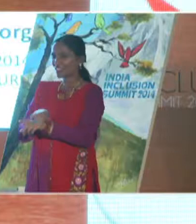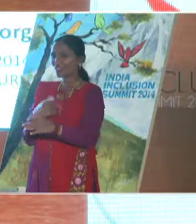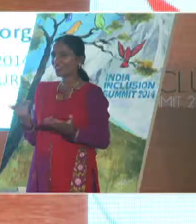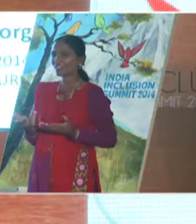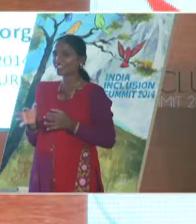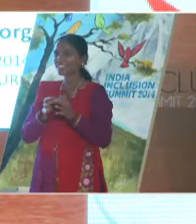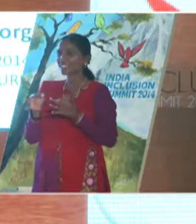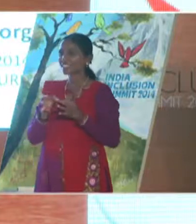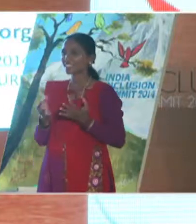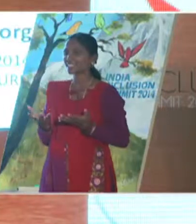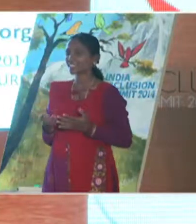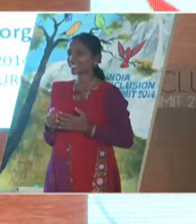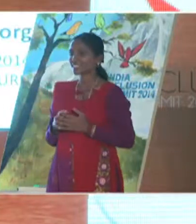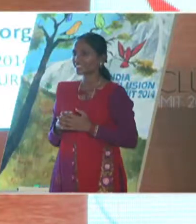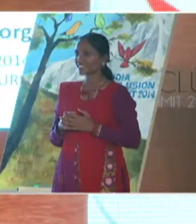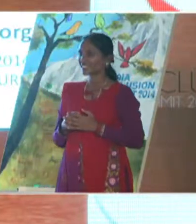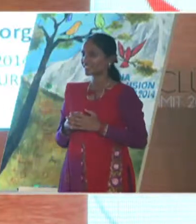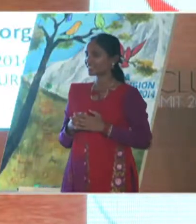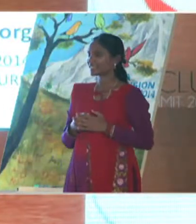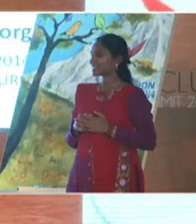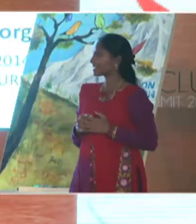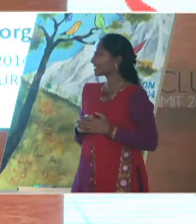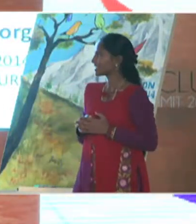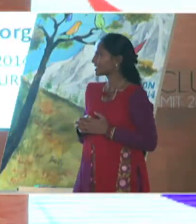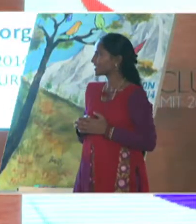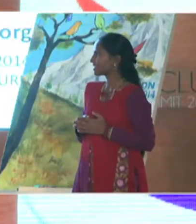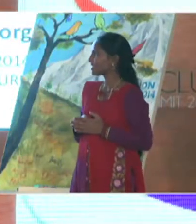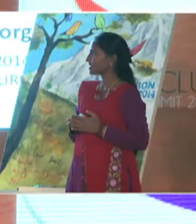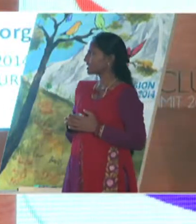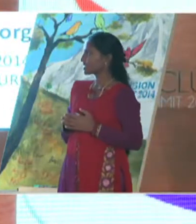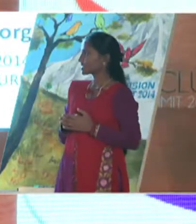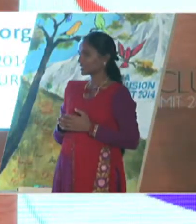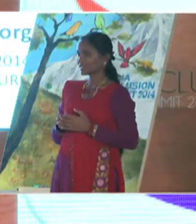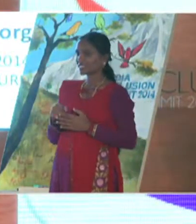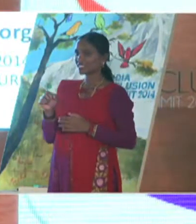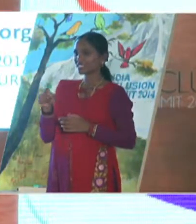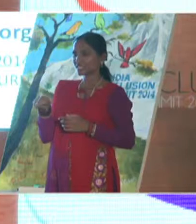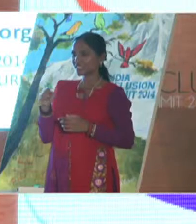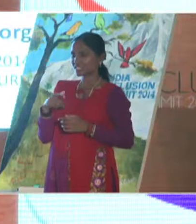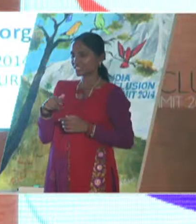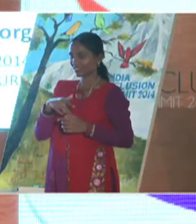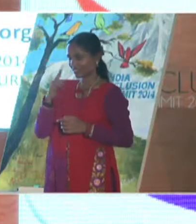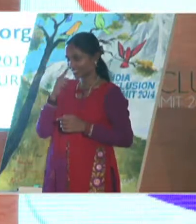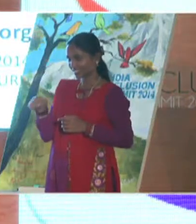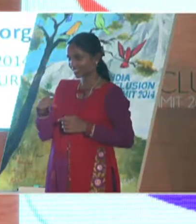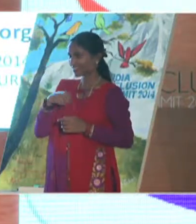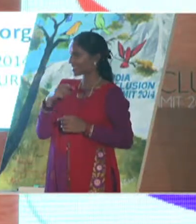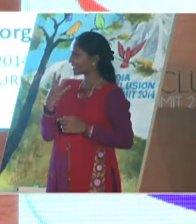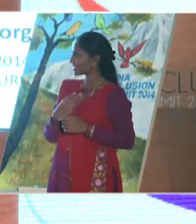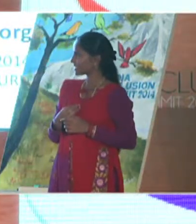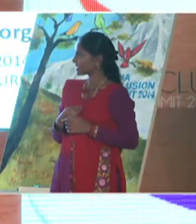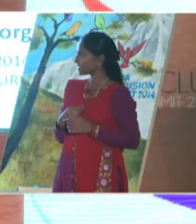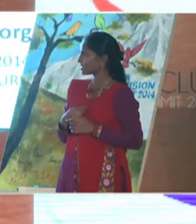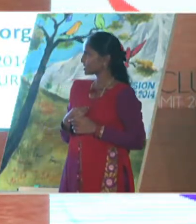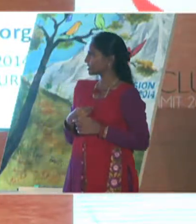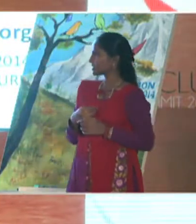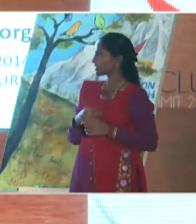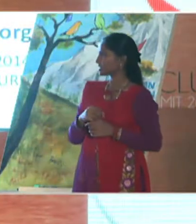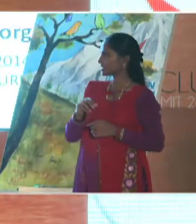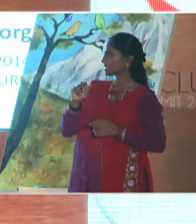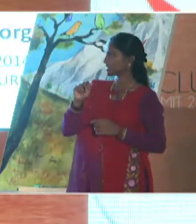me. Oh. So she was disappointed. But usually, blind people don't get disappointed